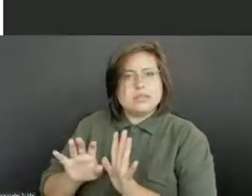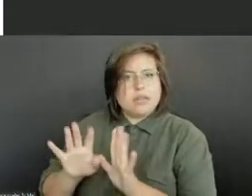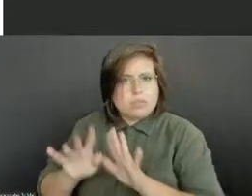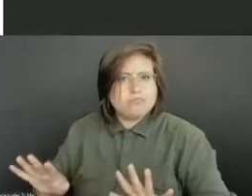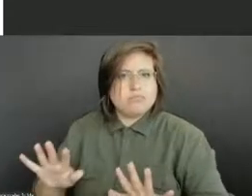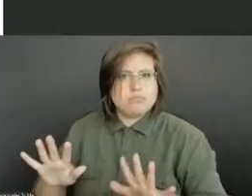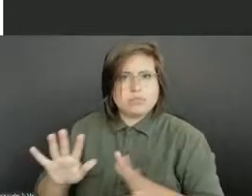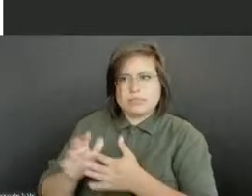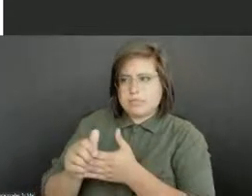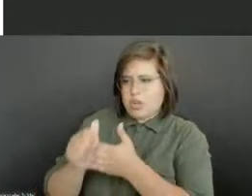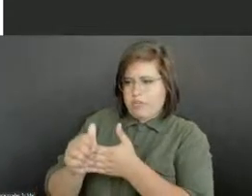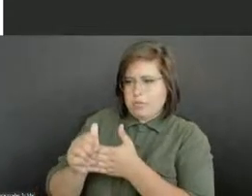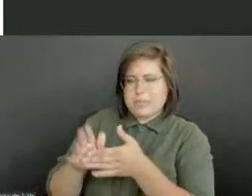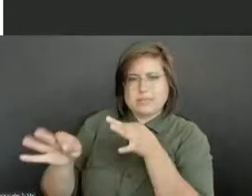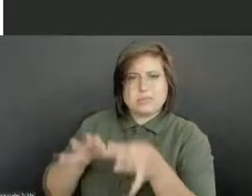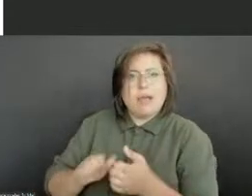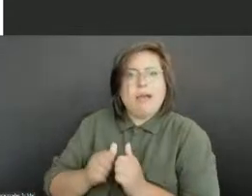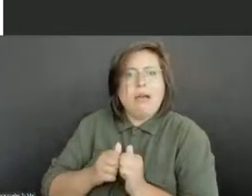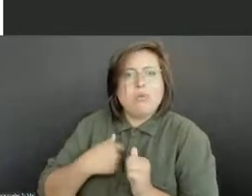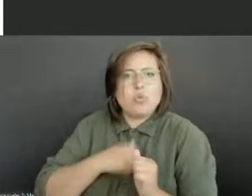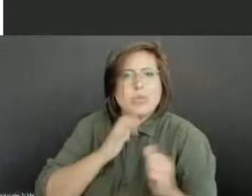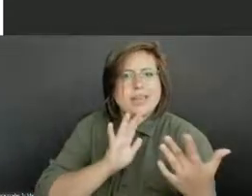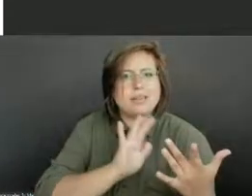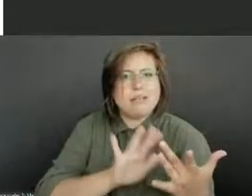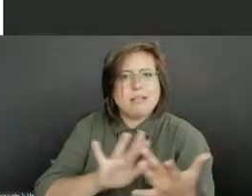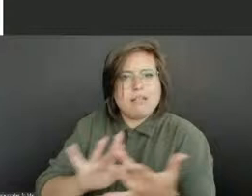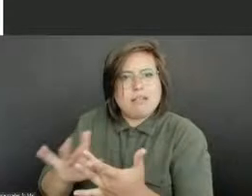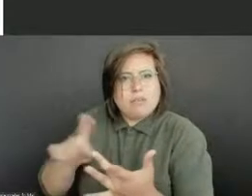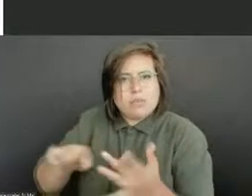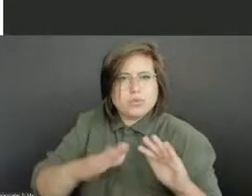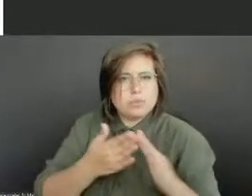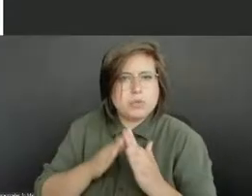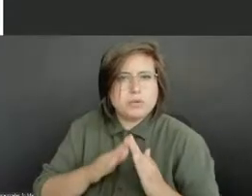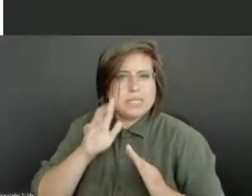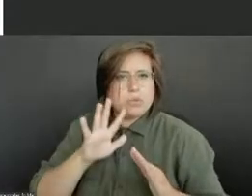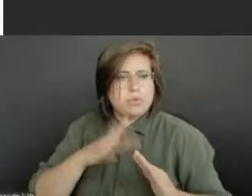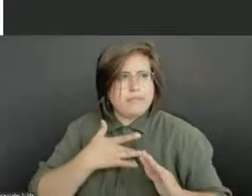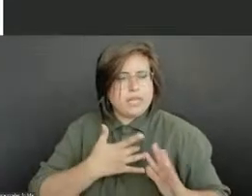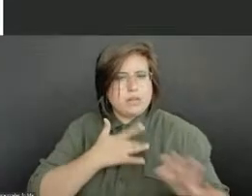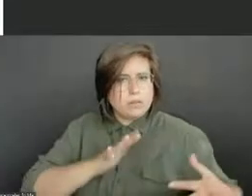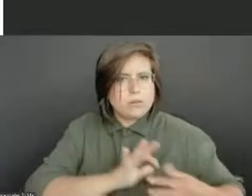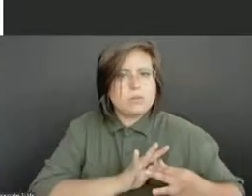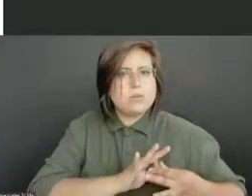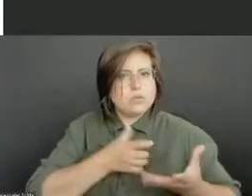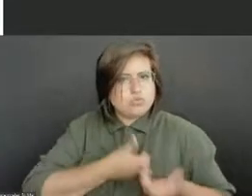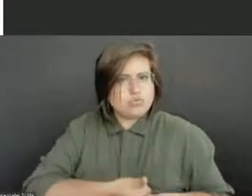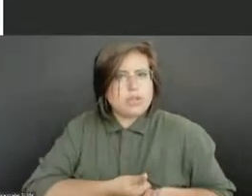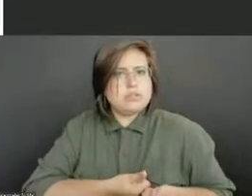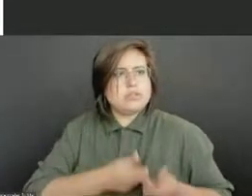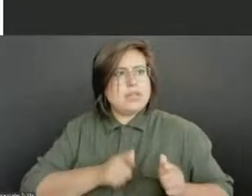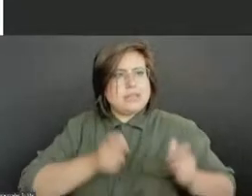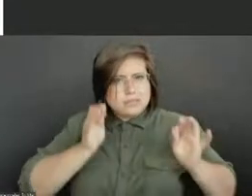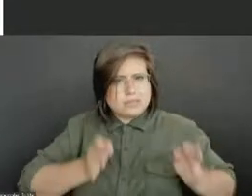how to reach these diverse communities in a way that is going to resonate and help folks make good decisions around the pandemic.